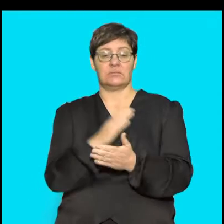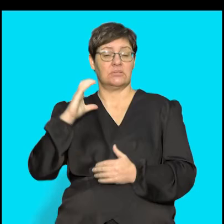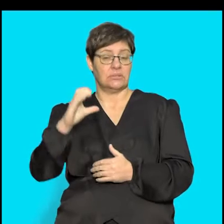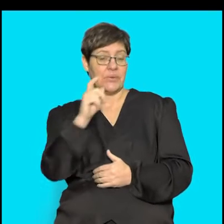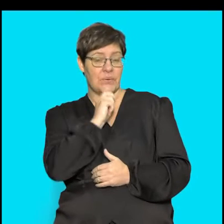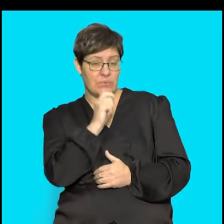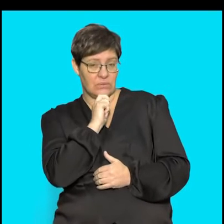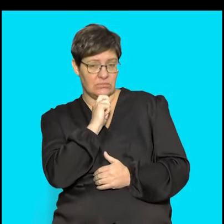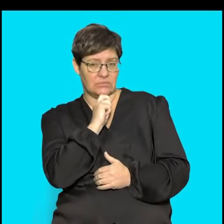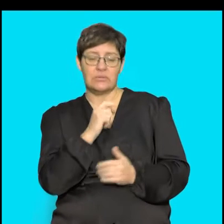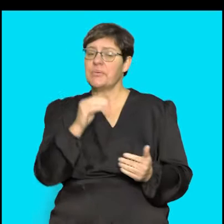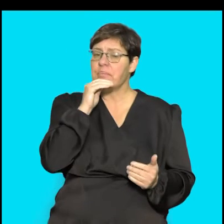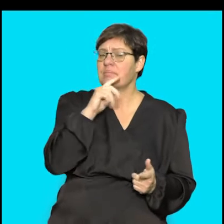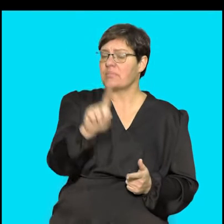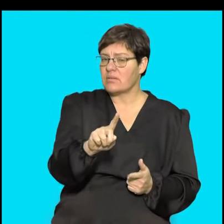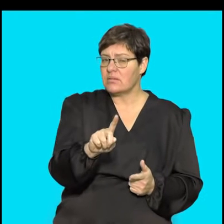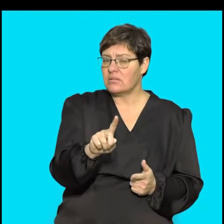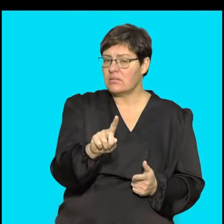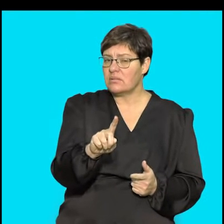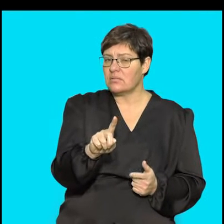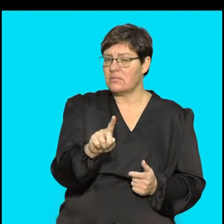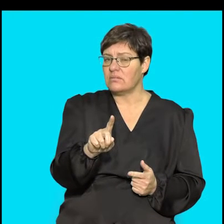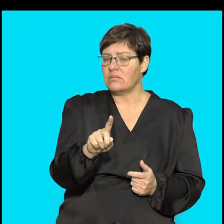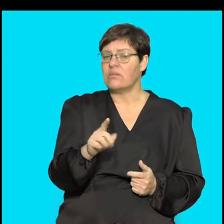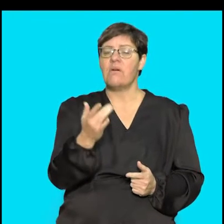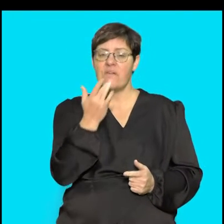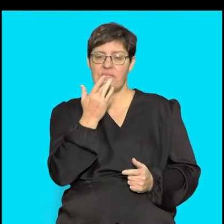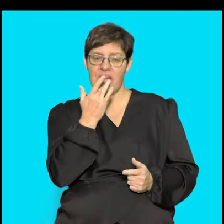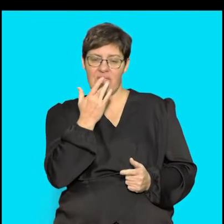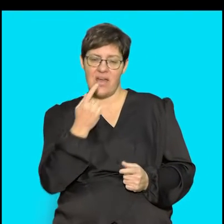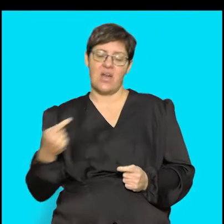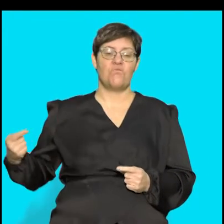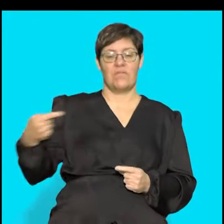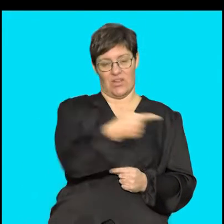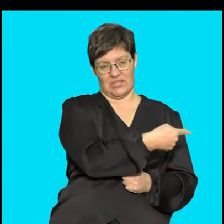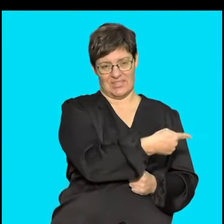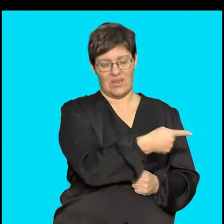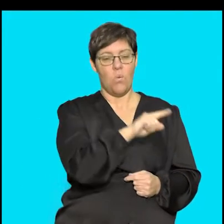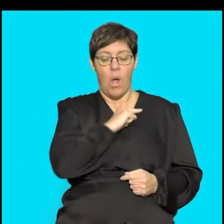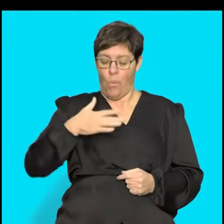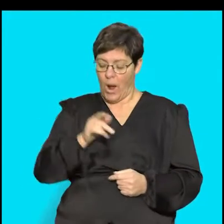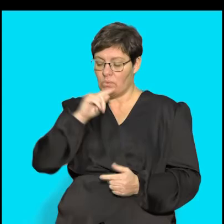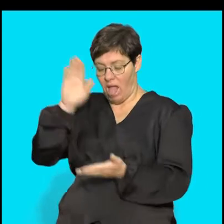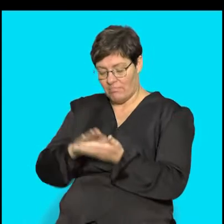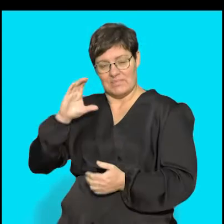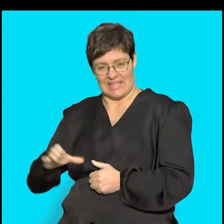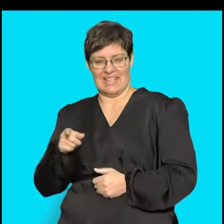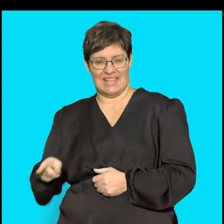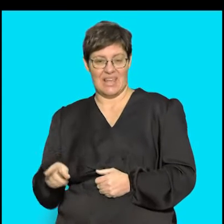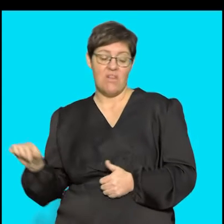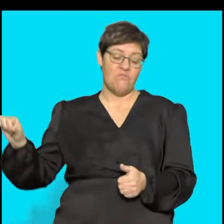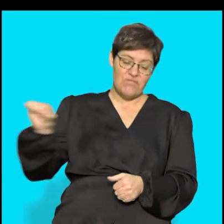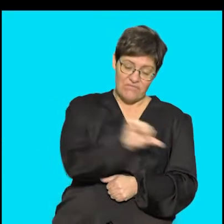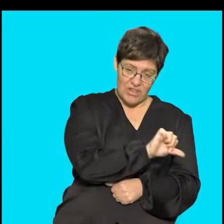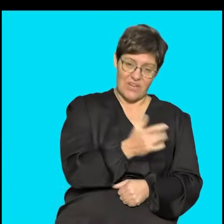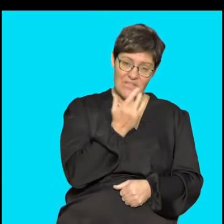of C, then it basically means that we will favor the reverse reaction. And when the reverse reaction